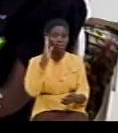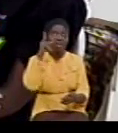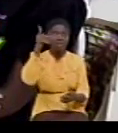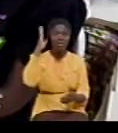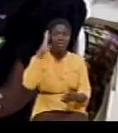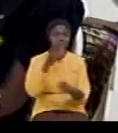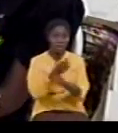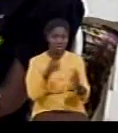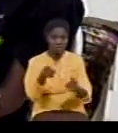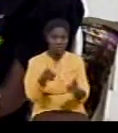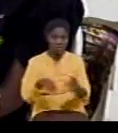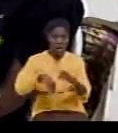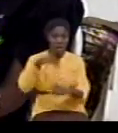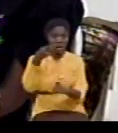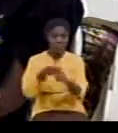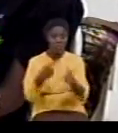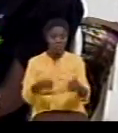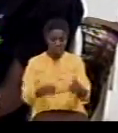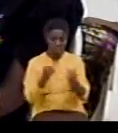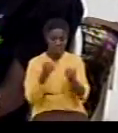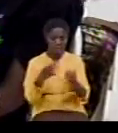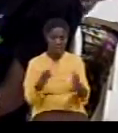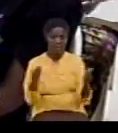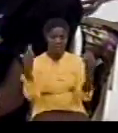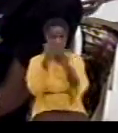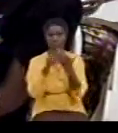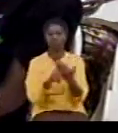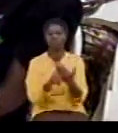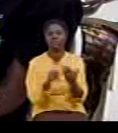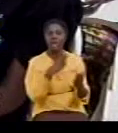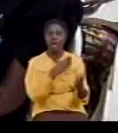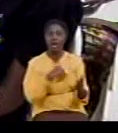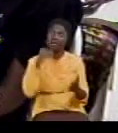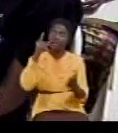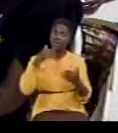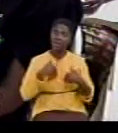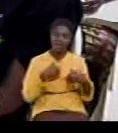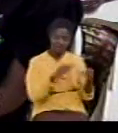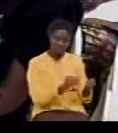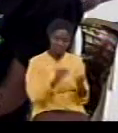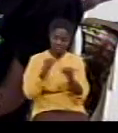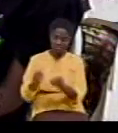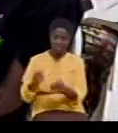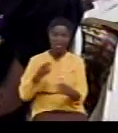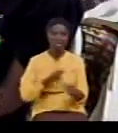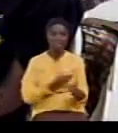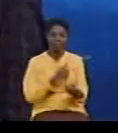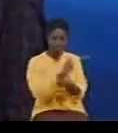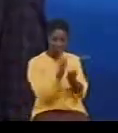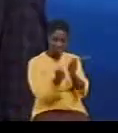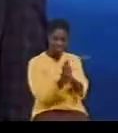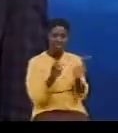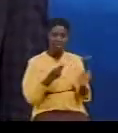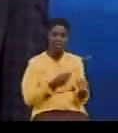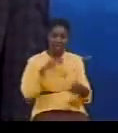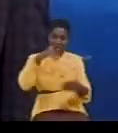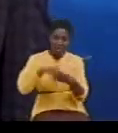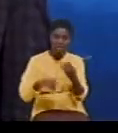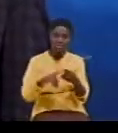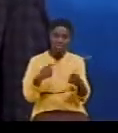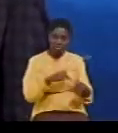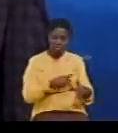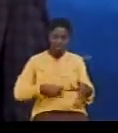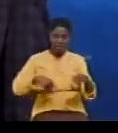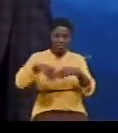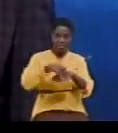the power of darkness and has translated us into the kingdom of